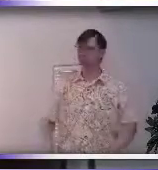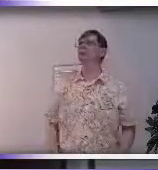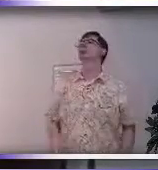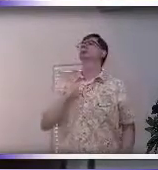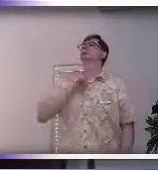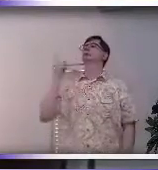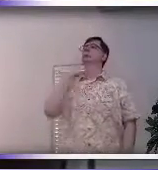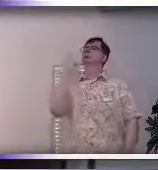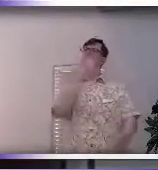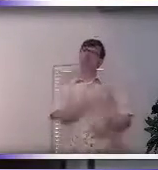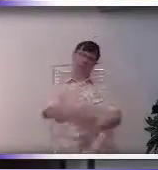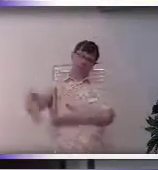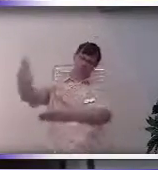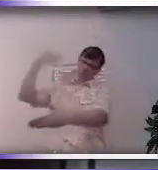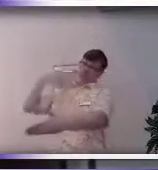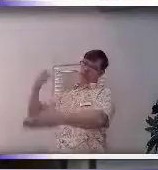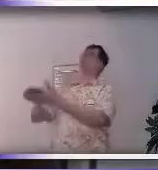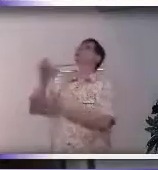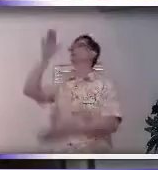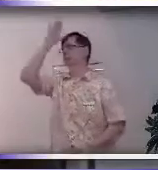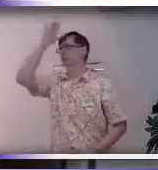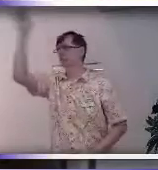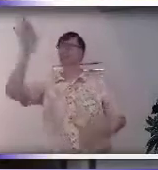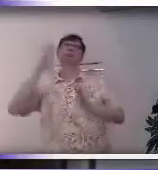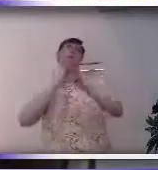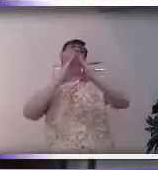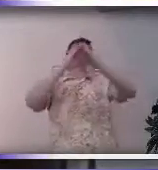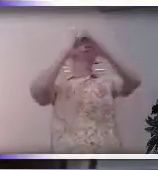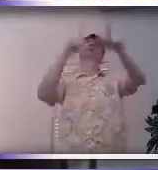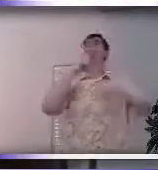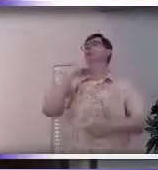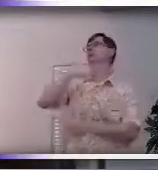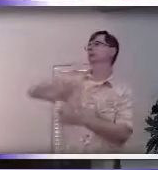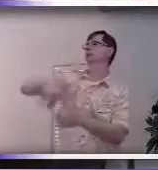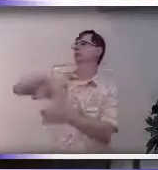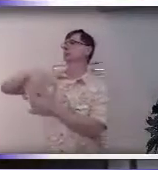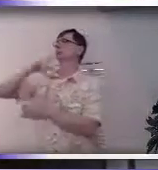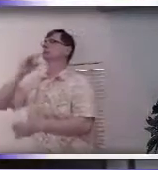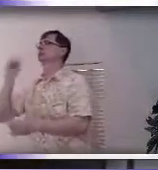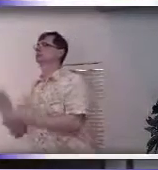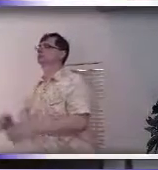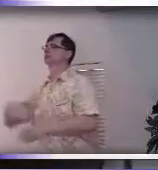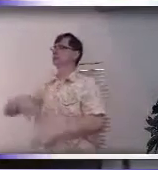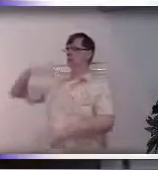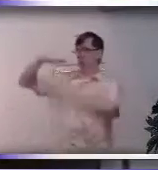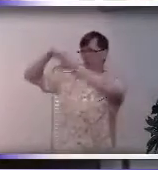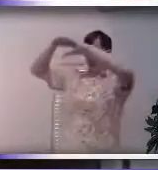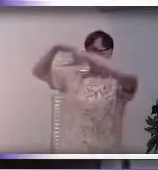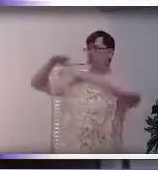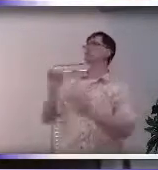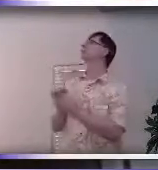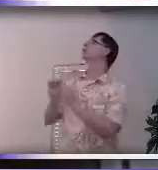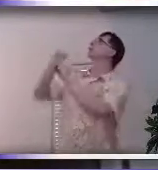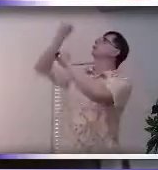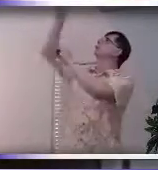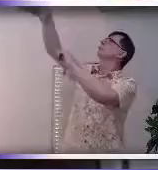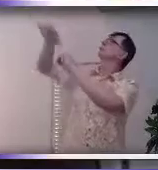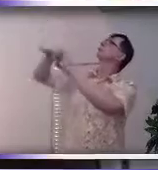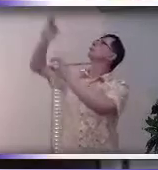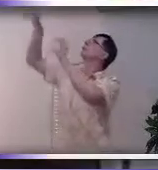That it is on its way back to the Father's house, and that every soul will eventually, ultimately, reach its heavenly